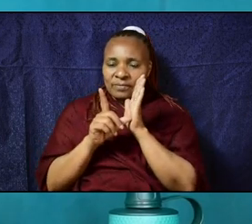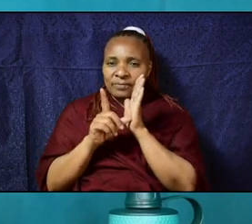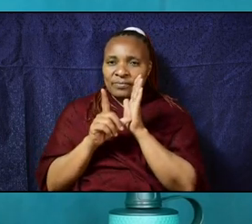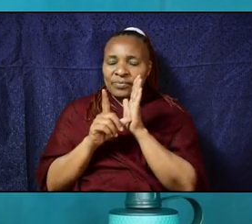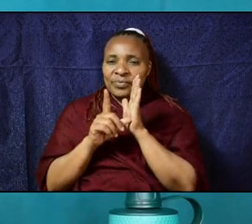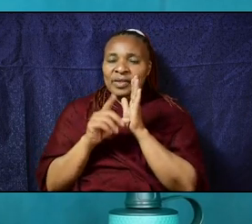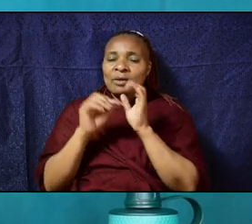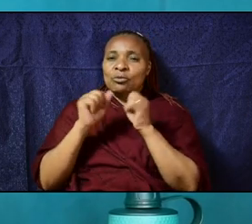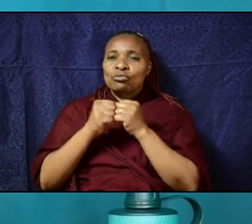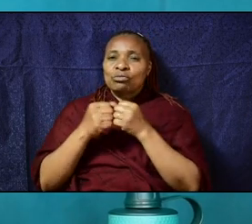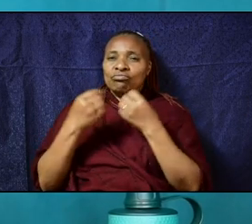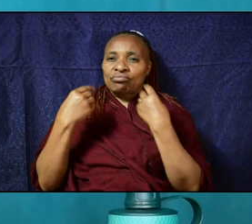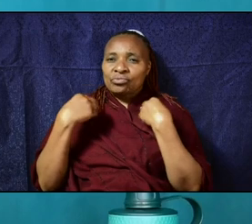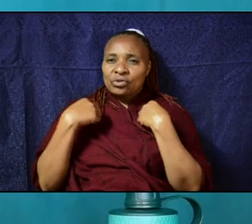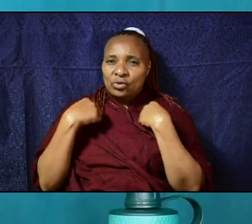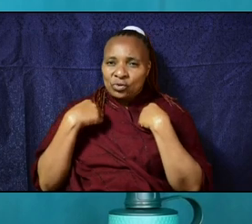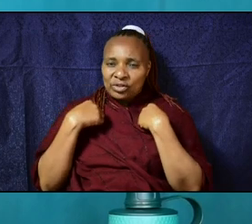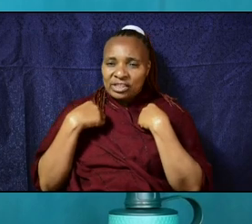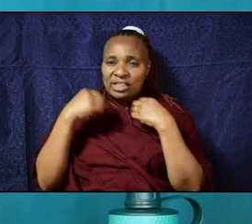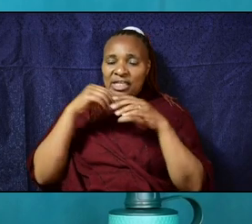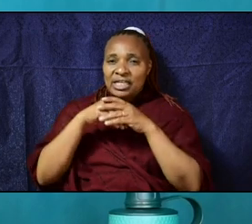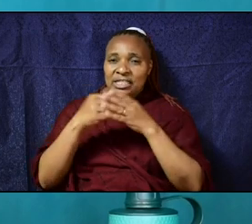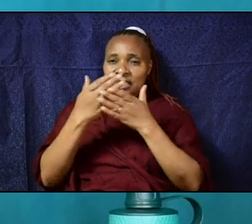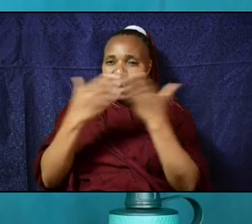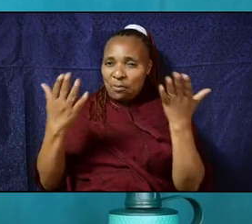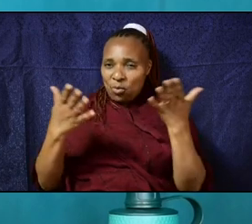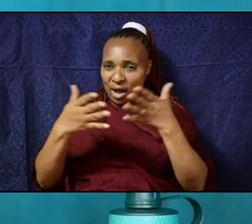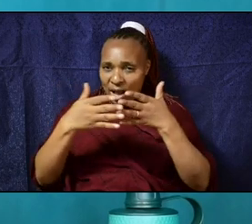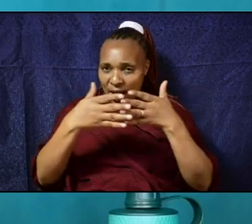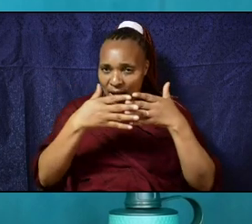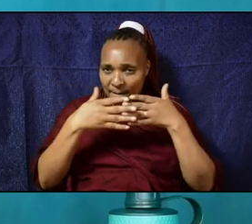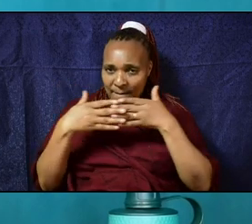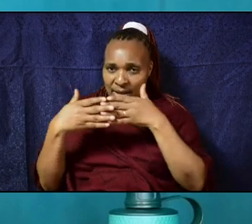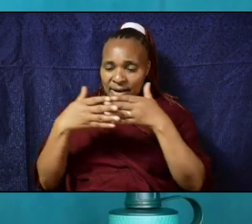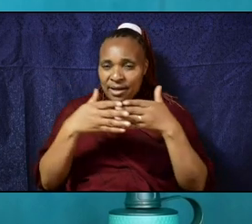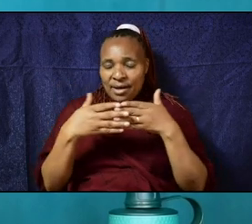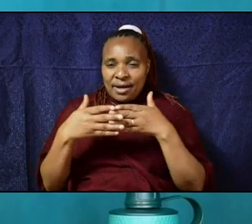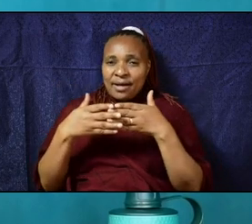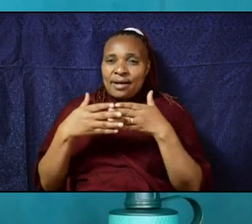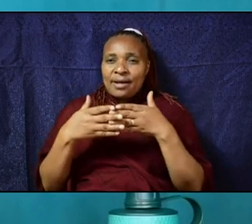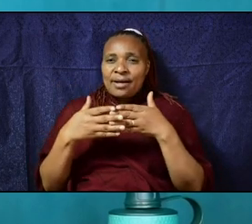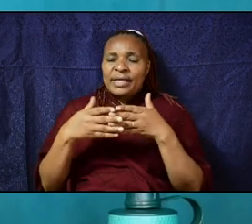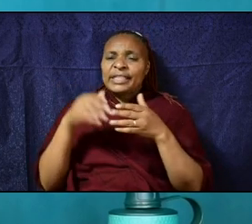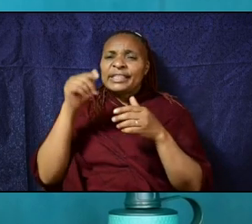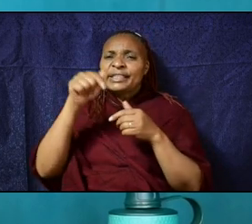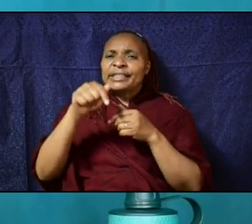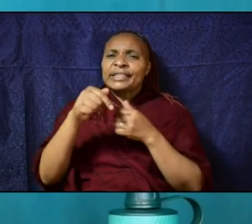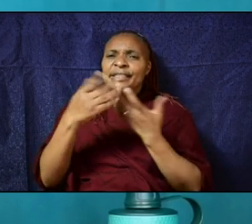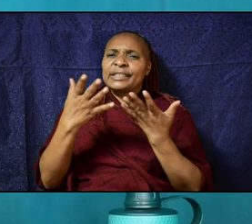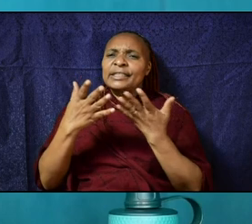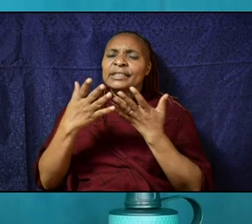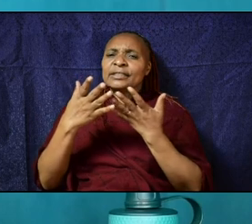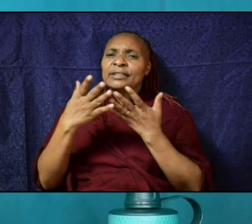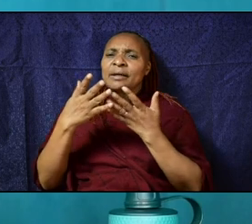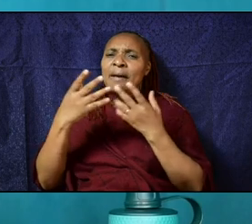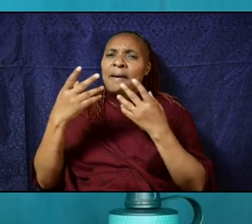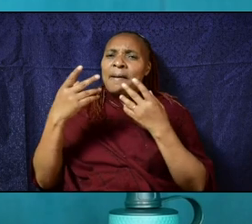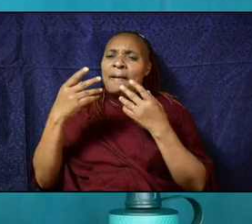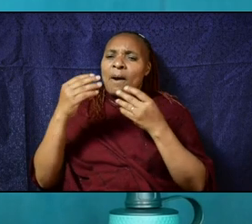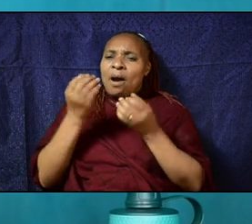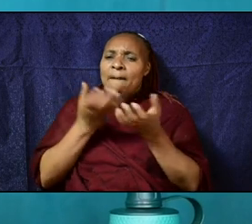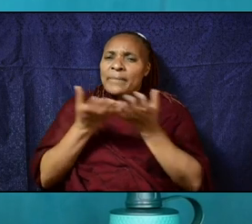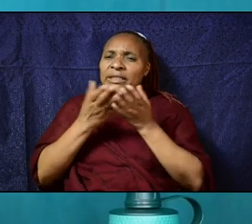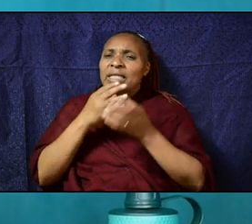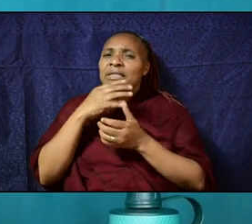clothing retail store, you know, somewhere in the U.S. It's called Nordstrom. It's very famous because its employees are known to go the